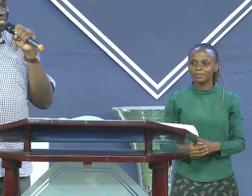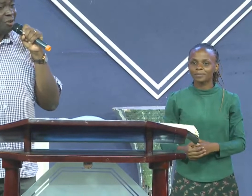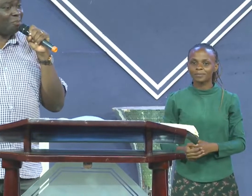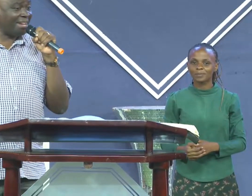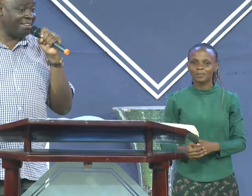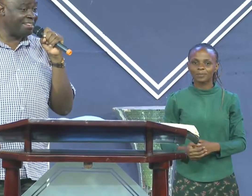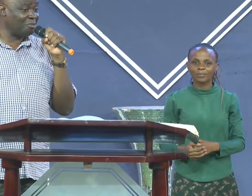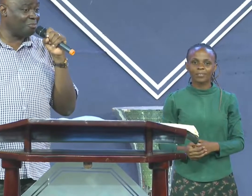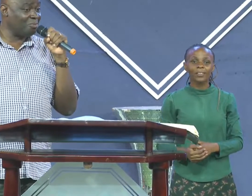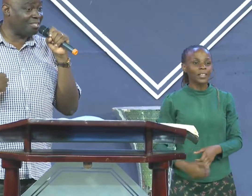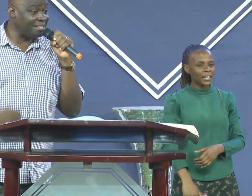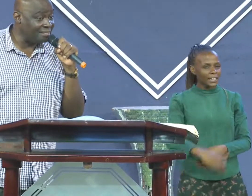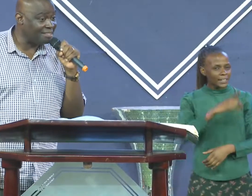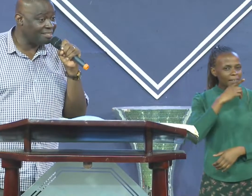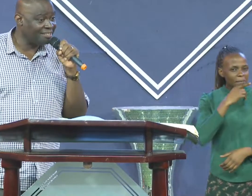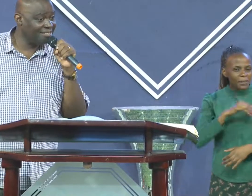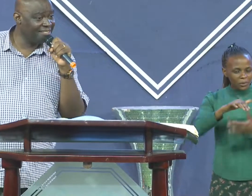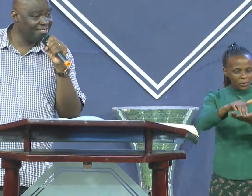single men need to